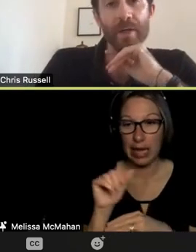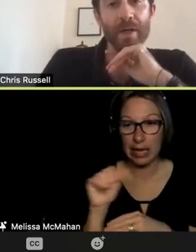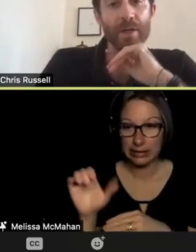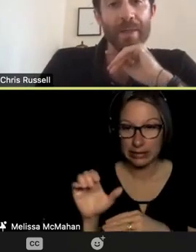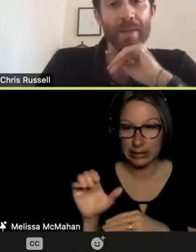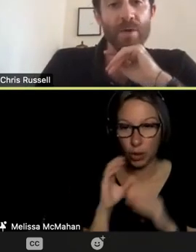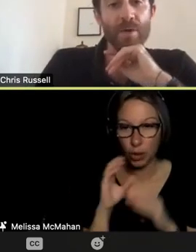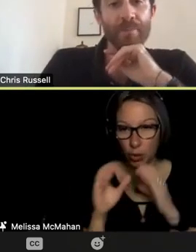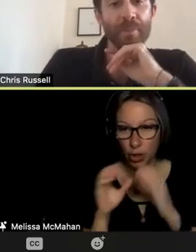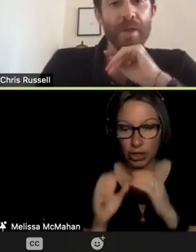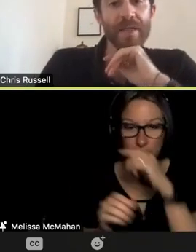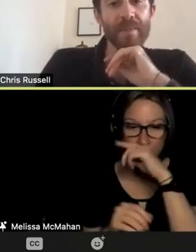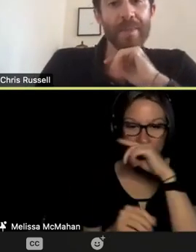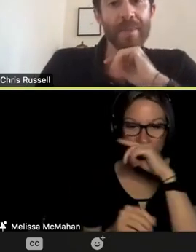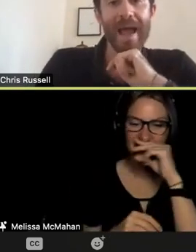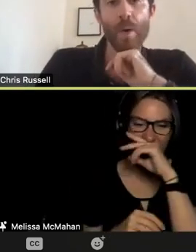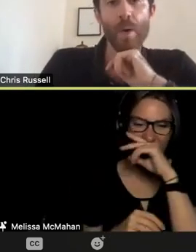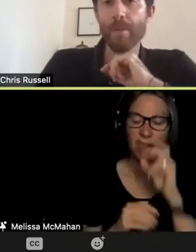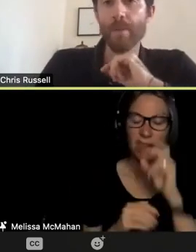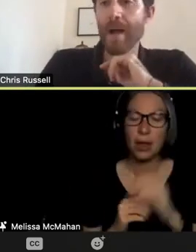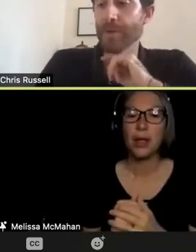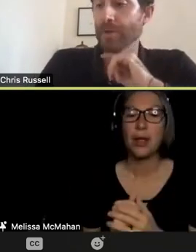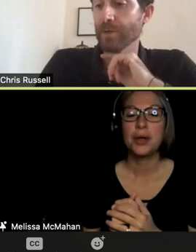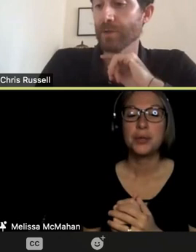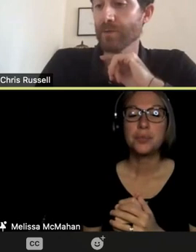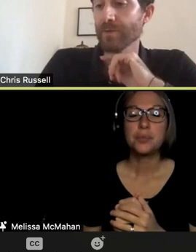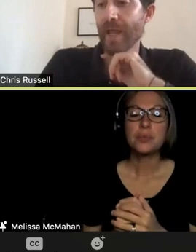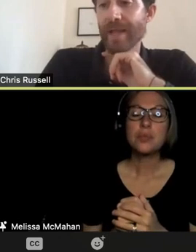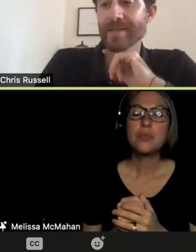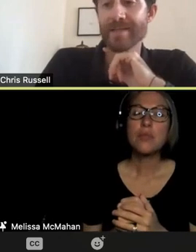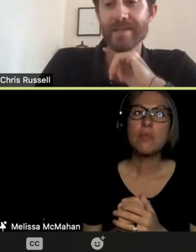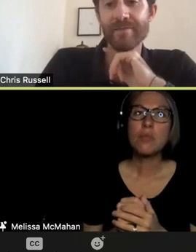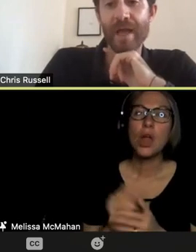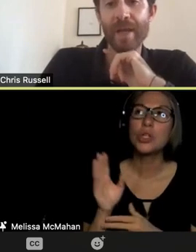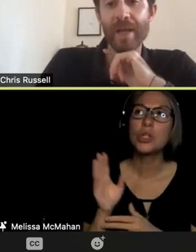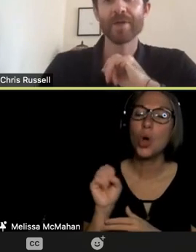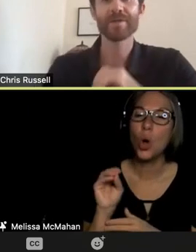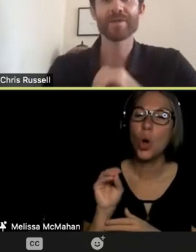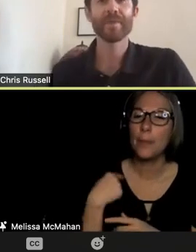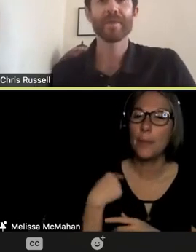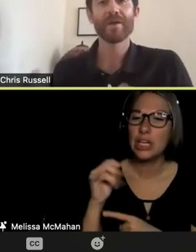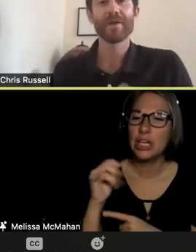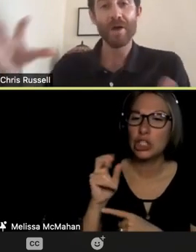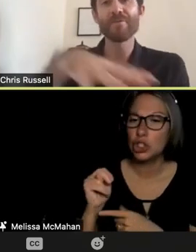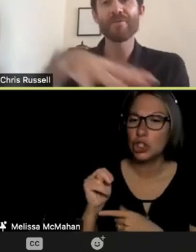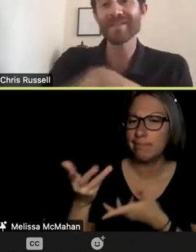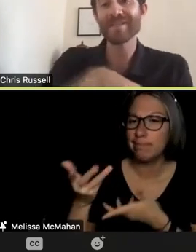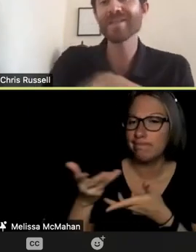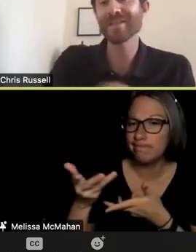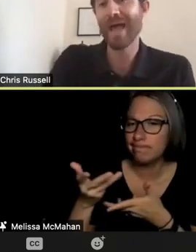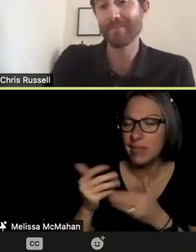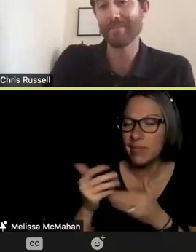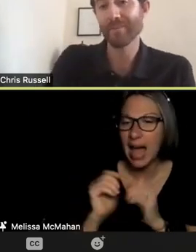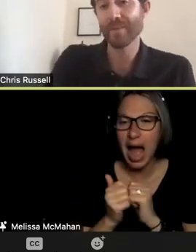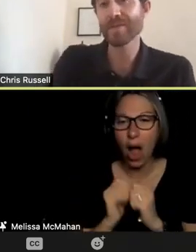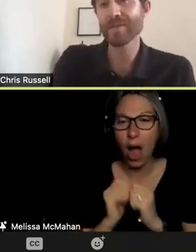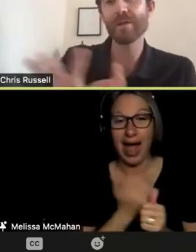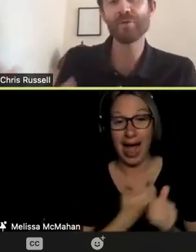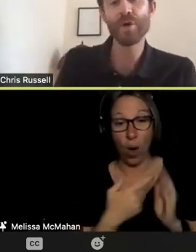Dr. Roman and Dr. Blackstone is maybe how our model, the AAC CVI matrix, also fits into